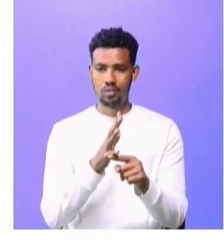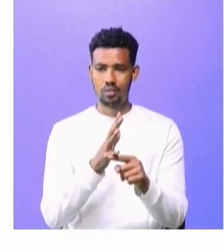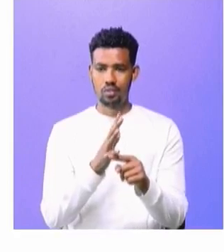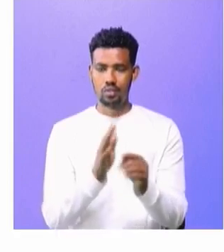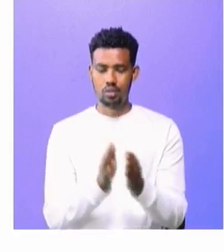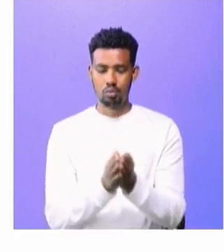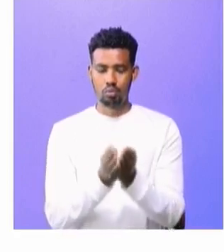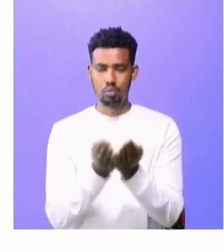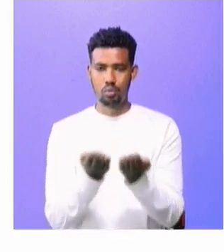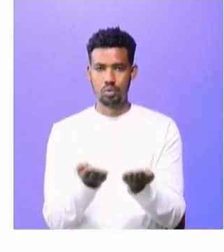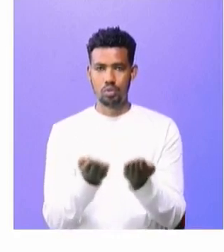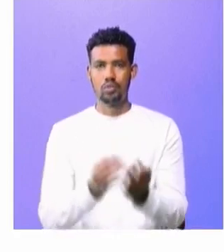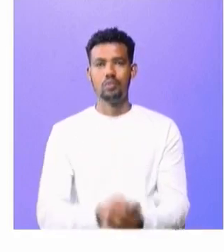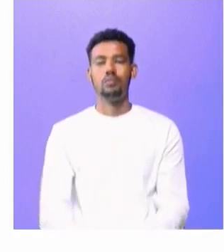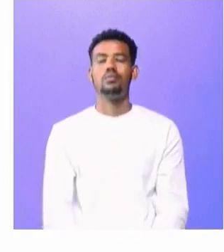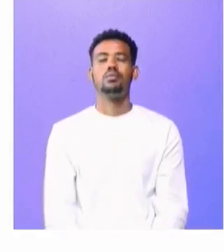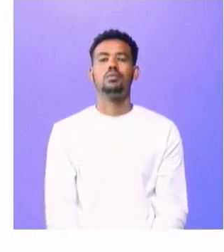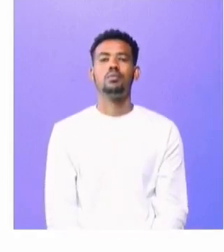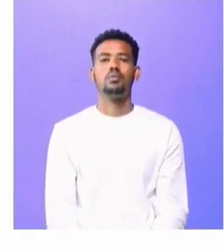book.